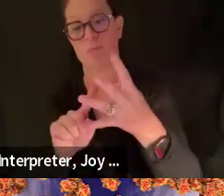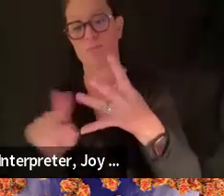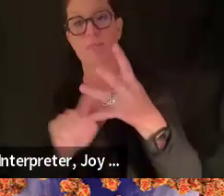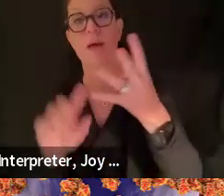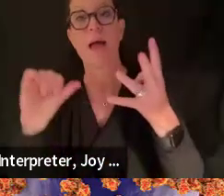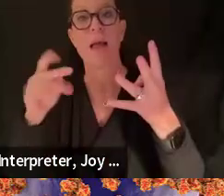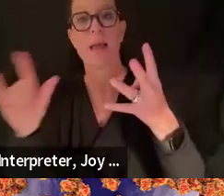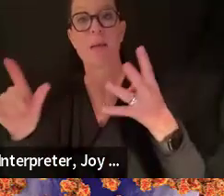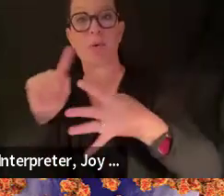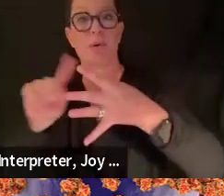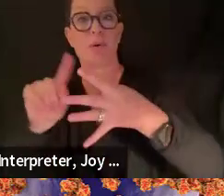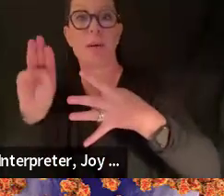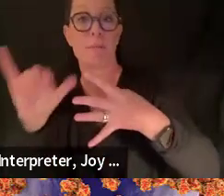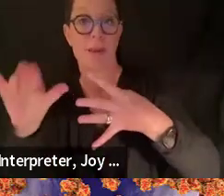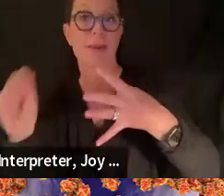April, even early May.